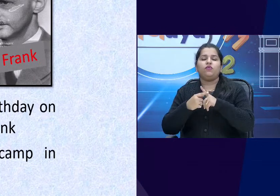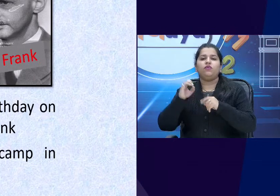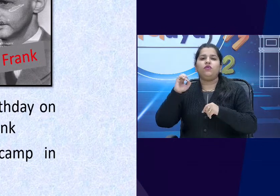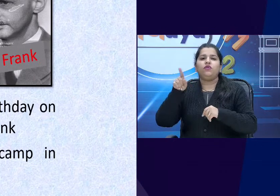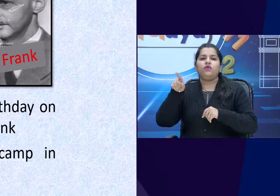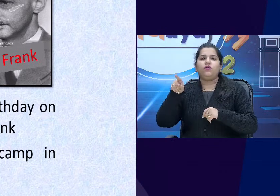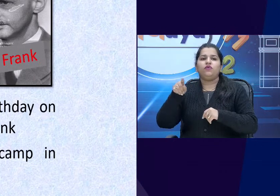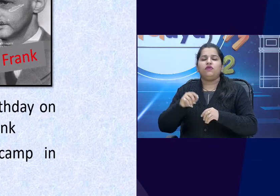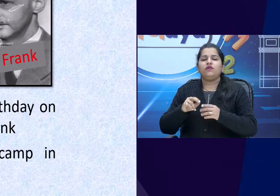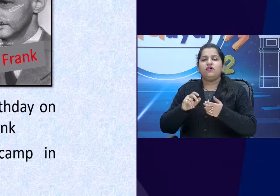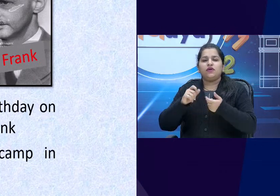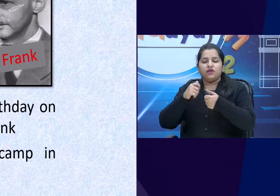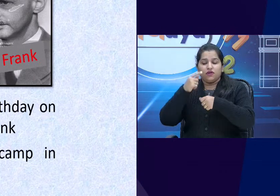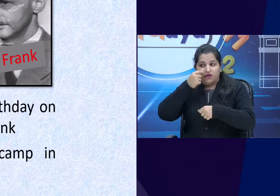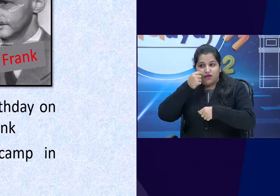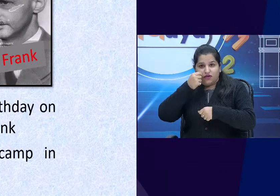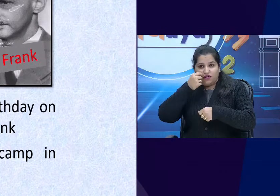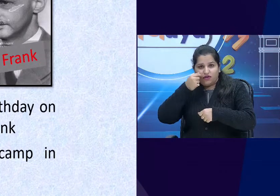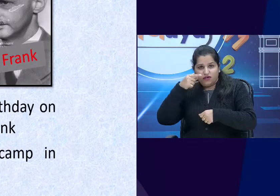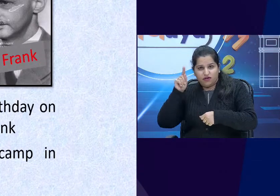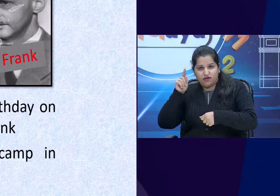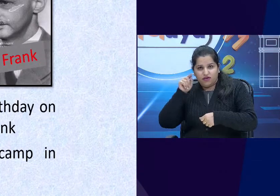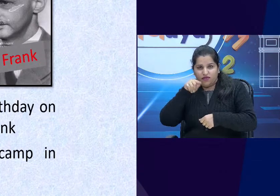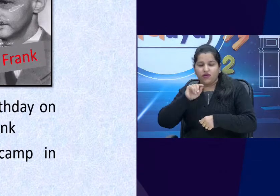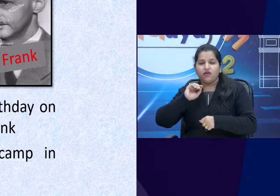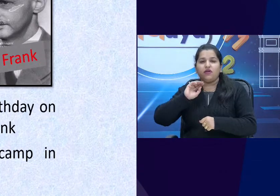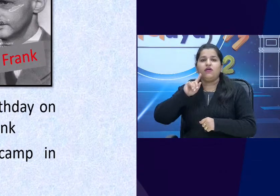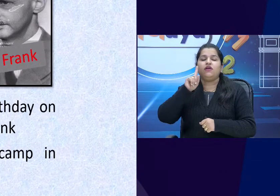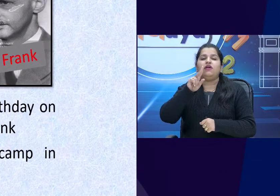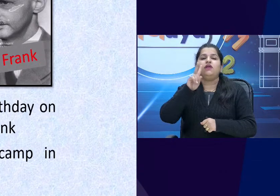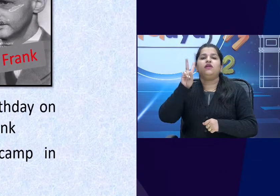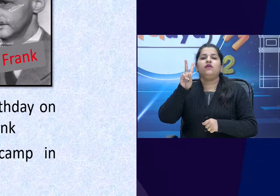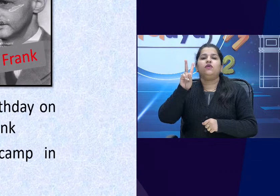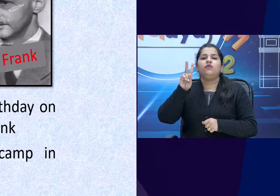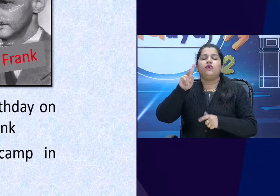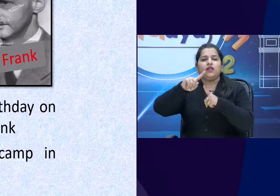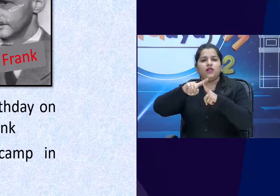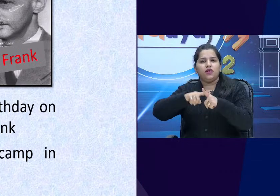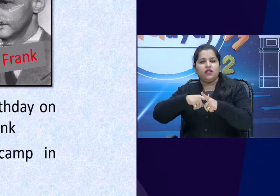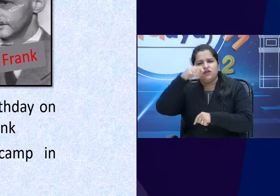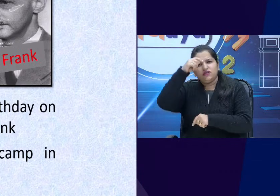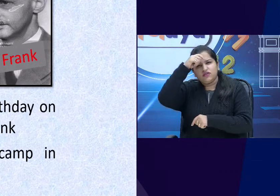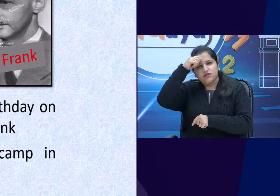on 13th birthday, that is on 12th June 1942.